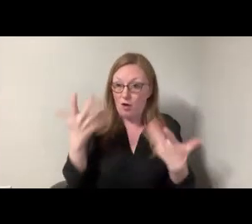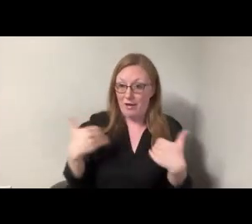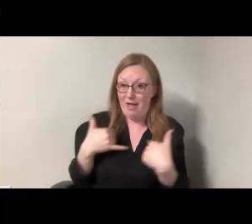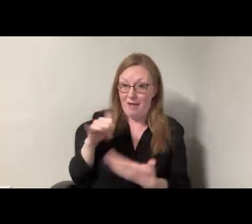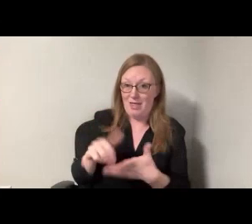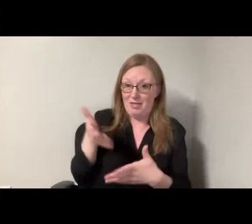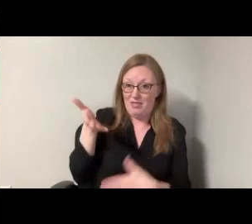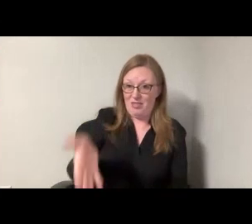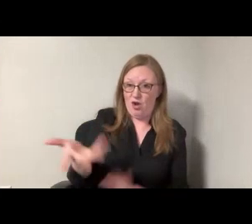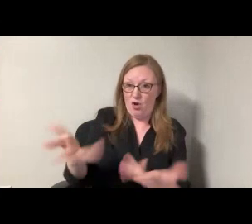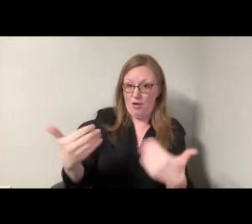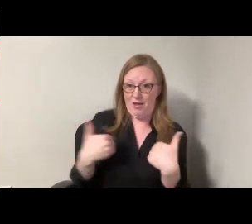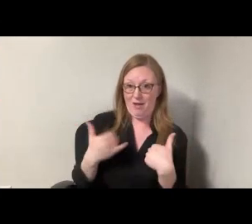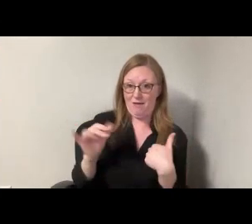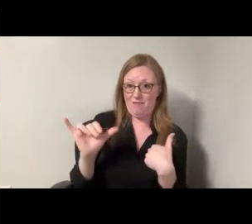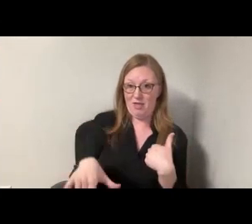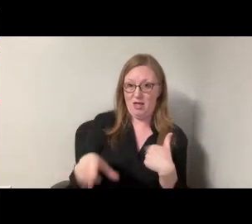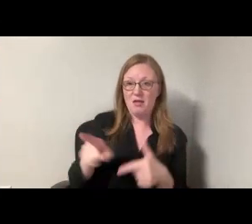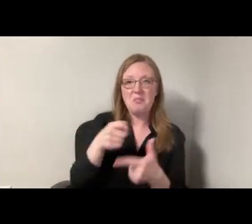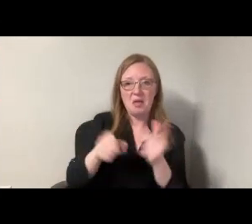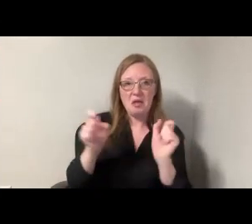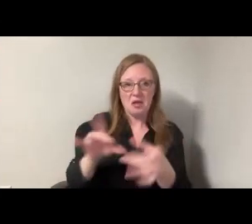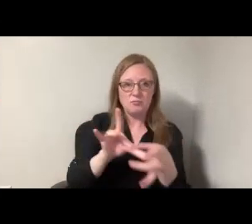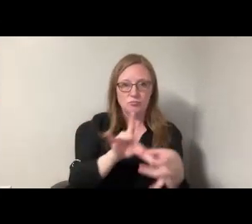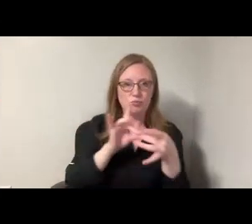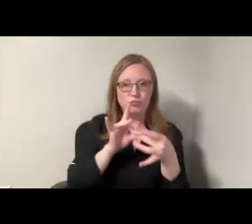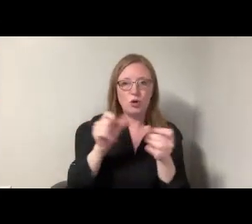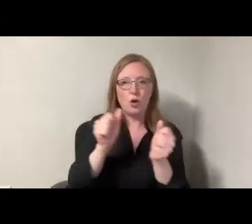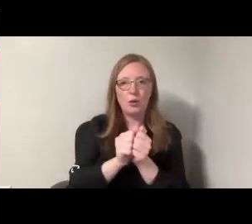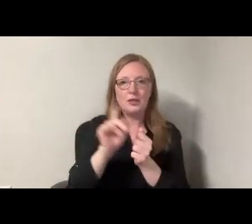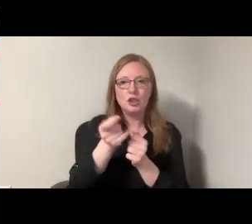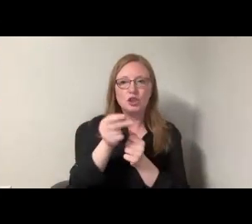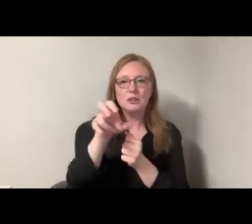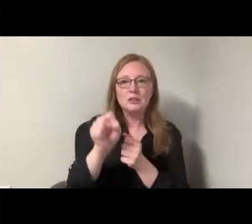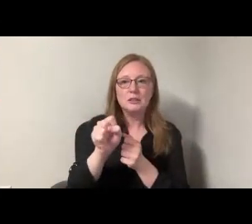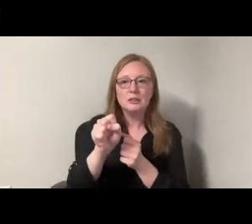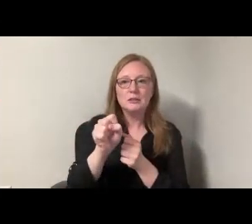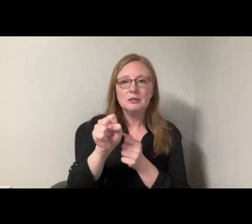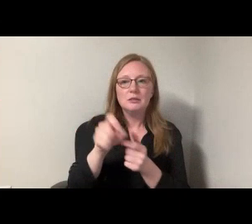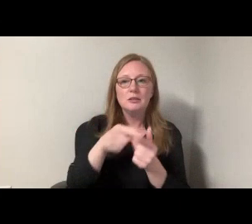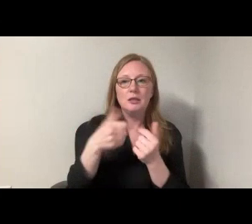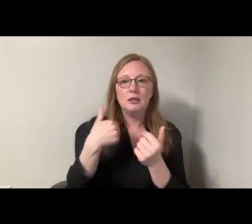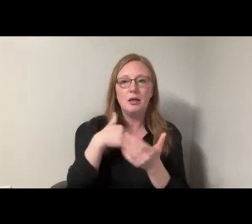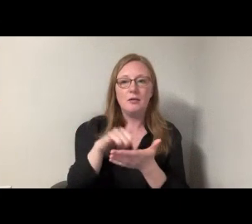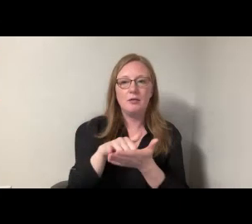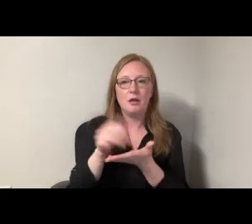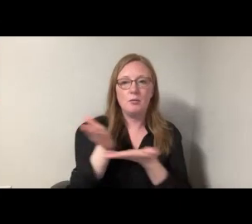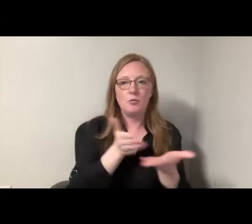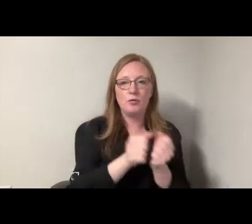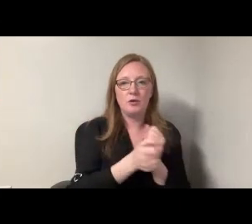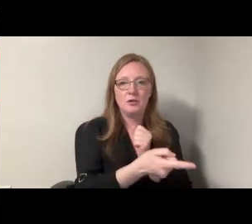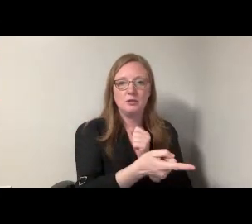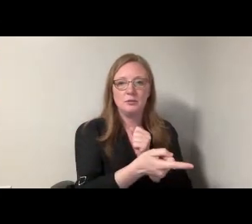hand, you can coordinate with the logistics and then the resources are going to move. The problem is